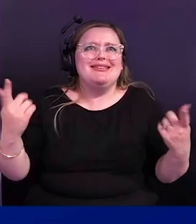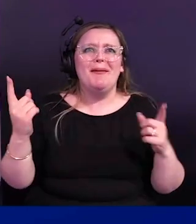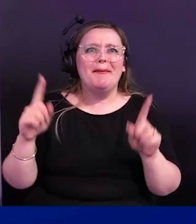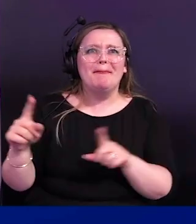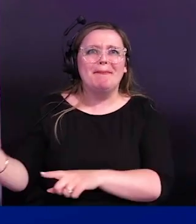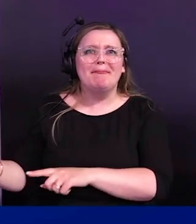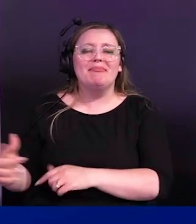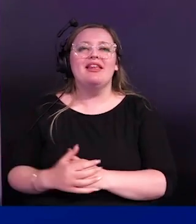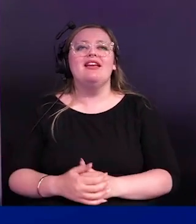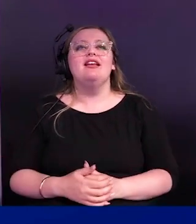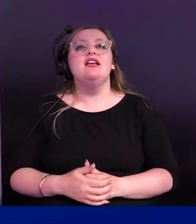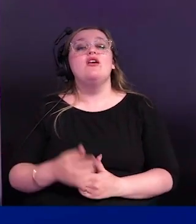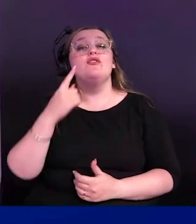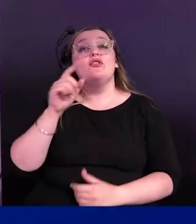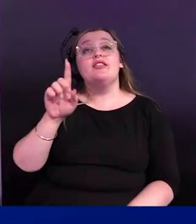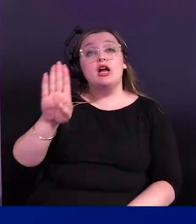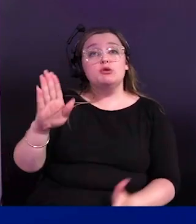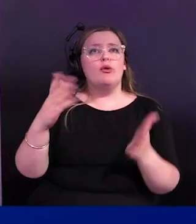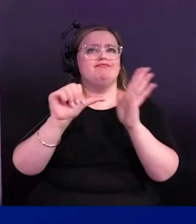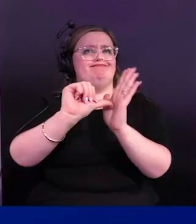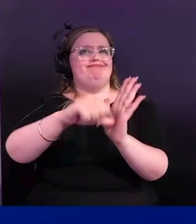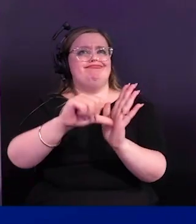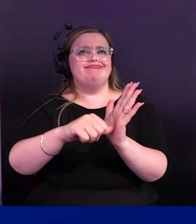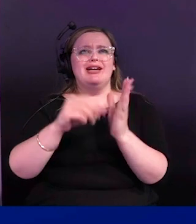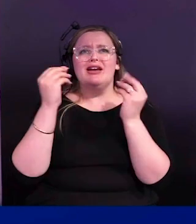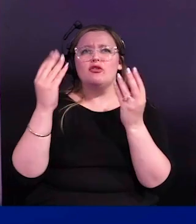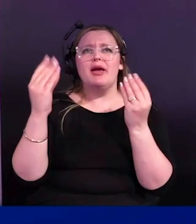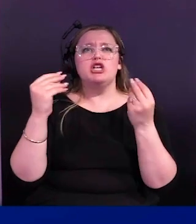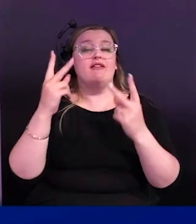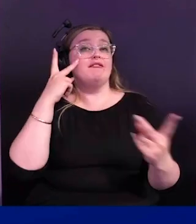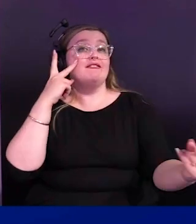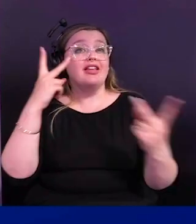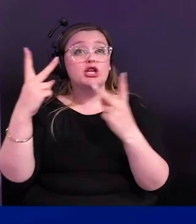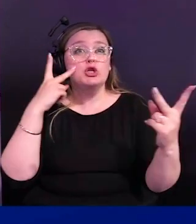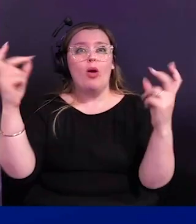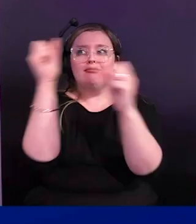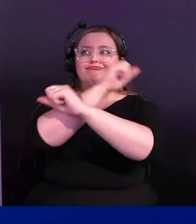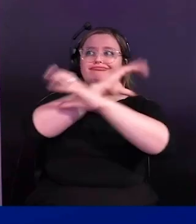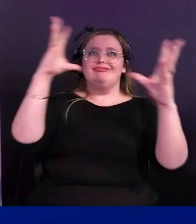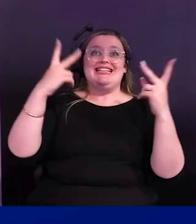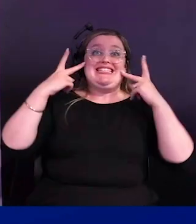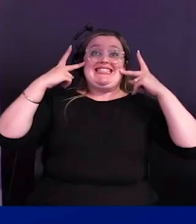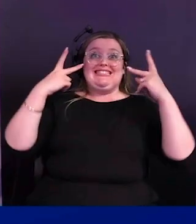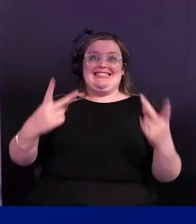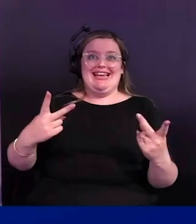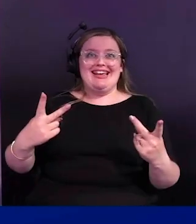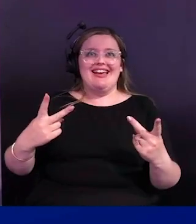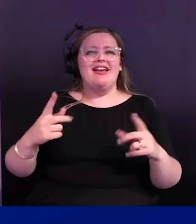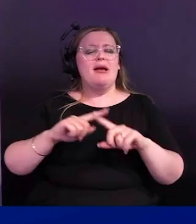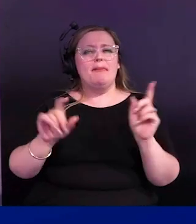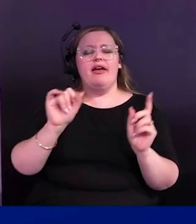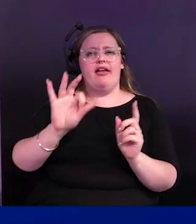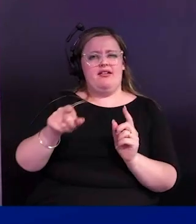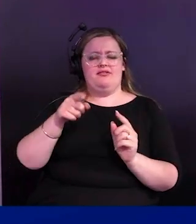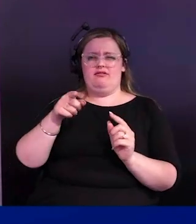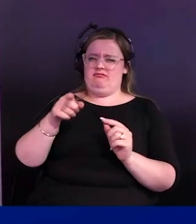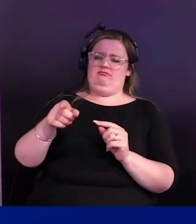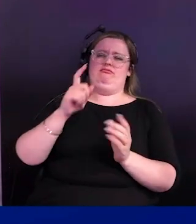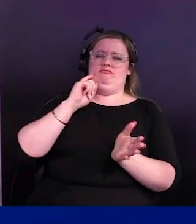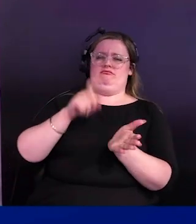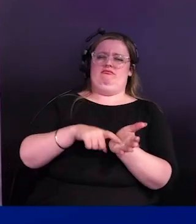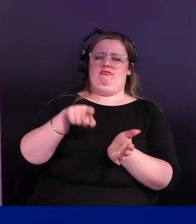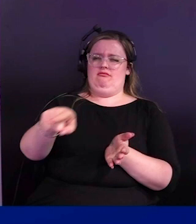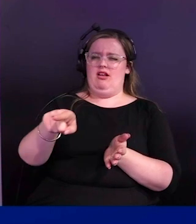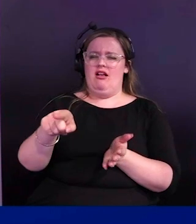do is highlight this information so it's visual, you can see it, you get the big picture idea. But if something piques your interest, you can drill in and